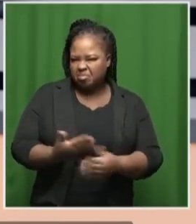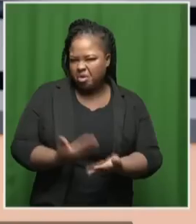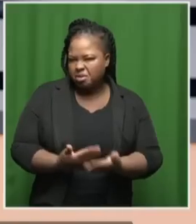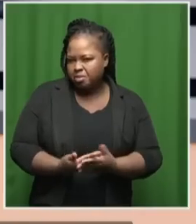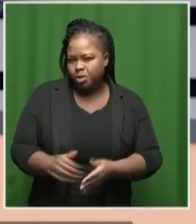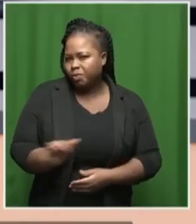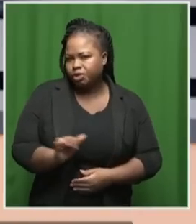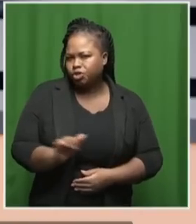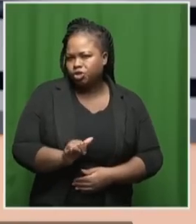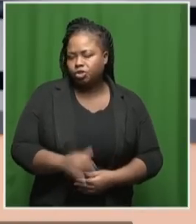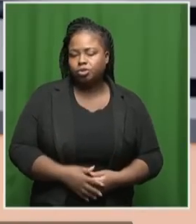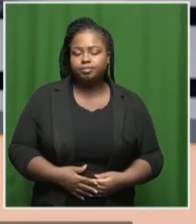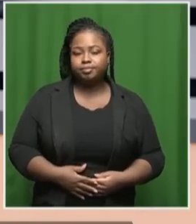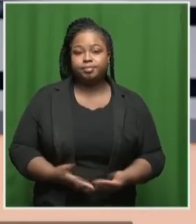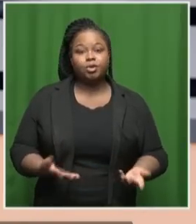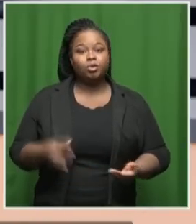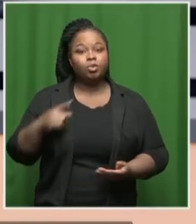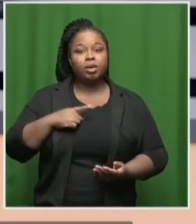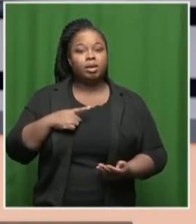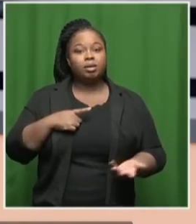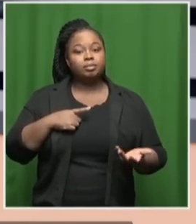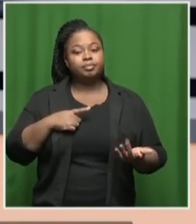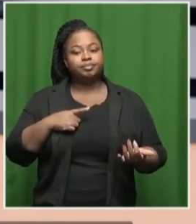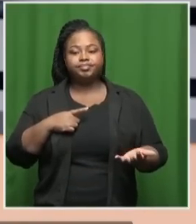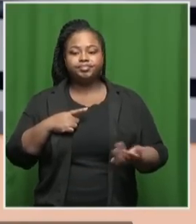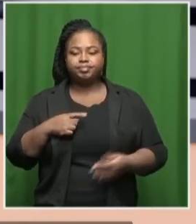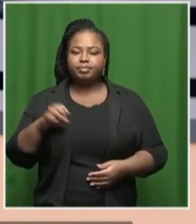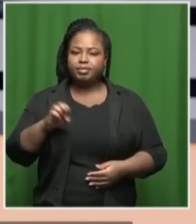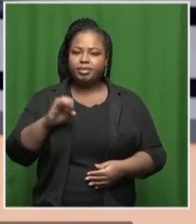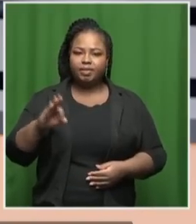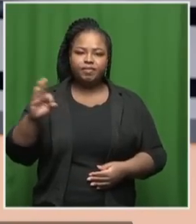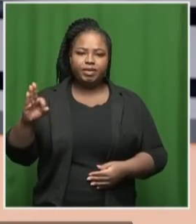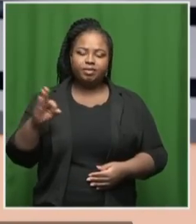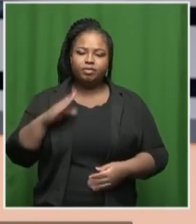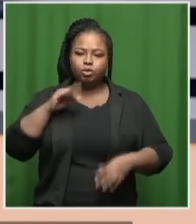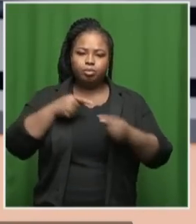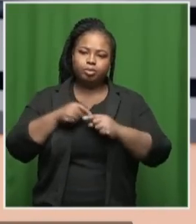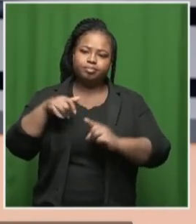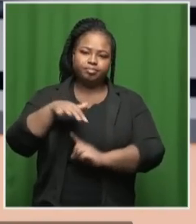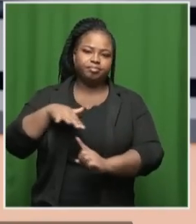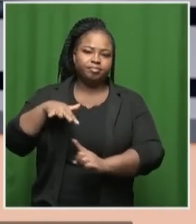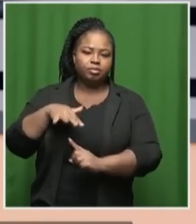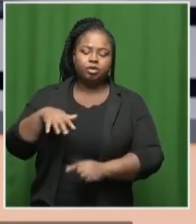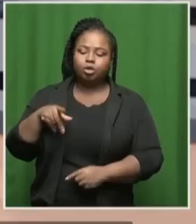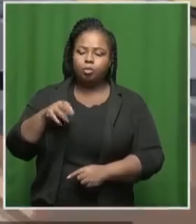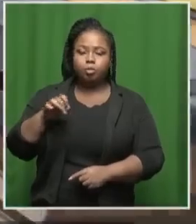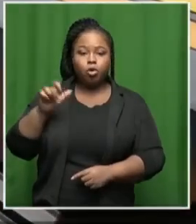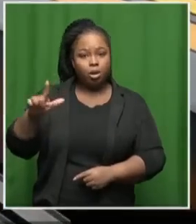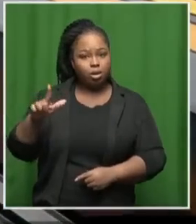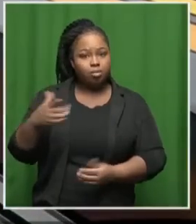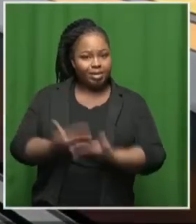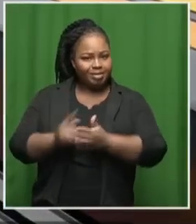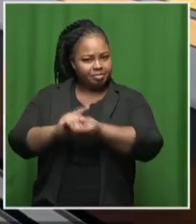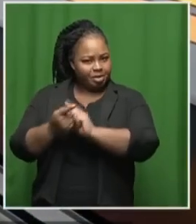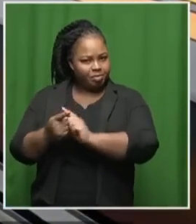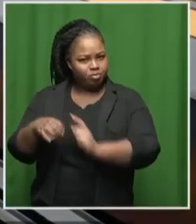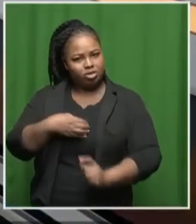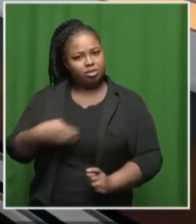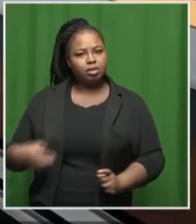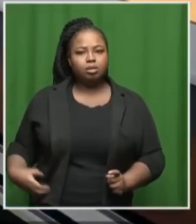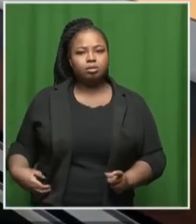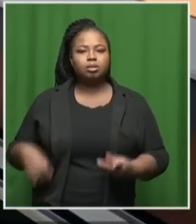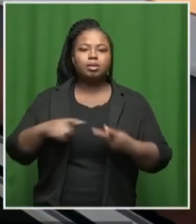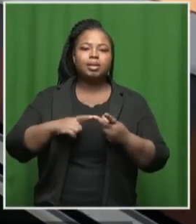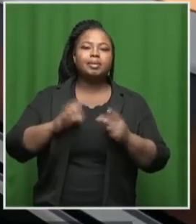look like? I mean, the chances of with the EFF, you talk about a scenario where Paul Mashatile would become the president and then Julius